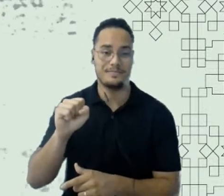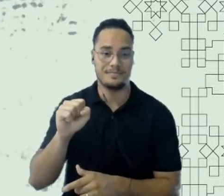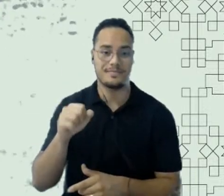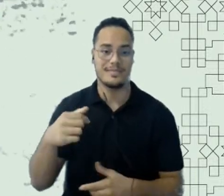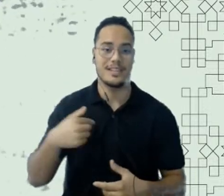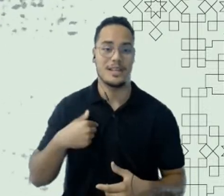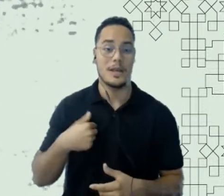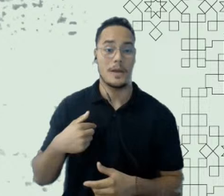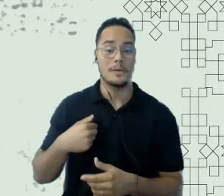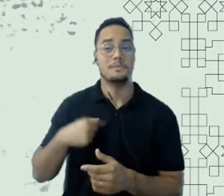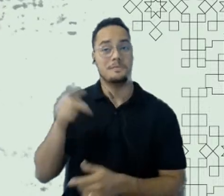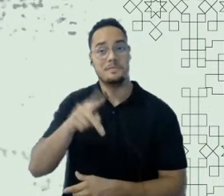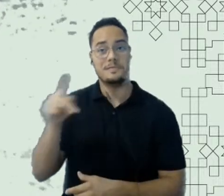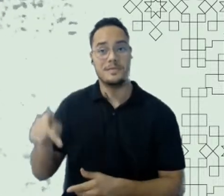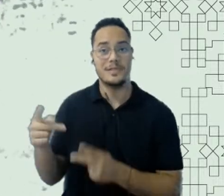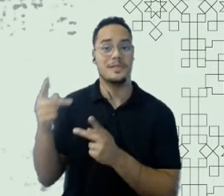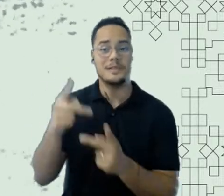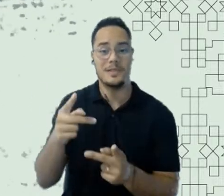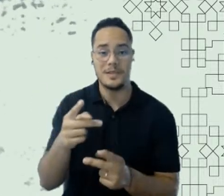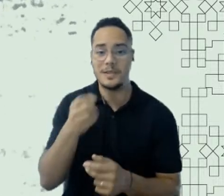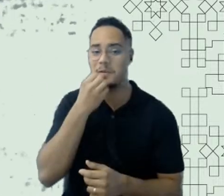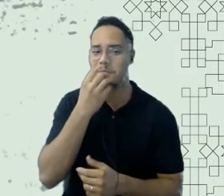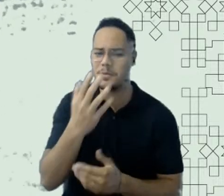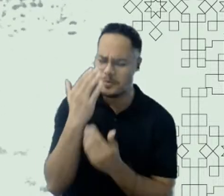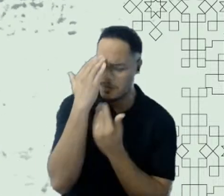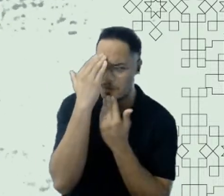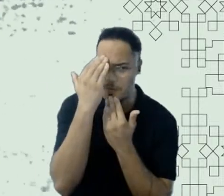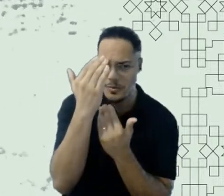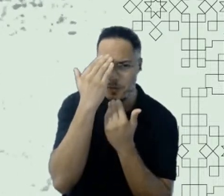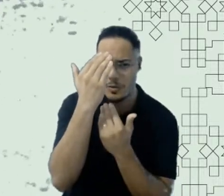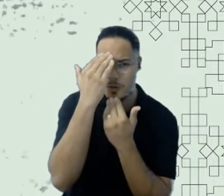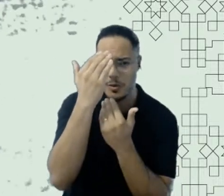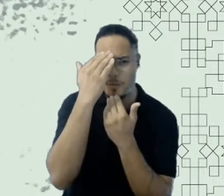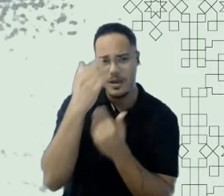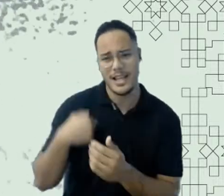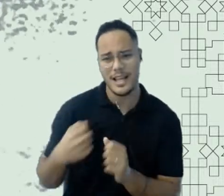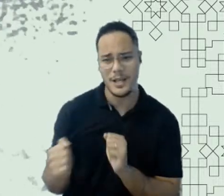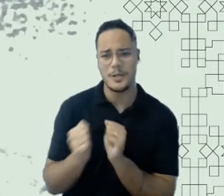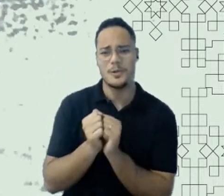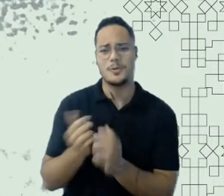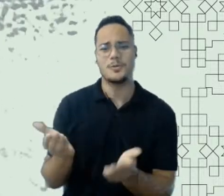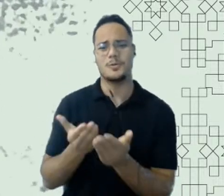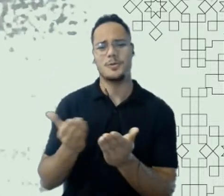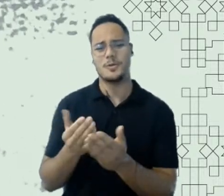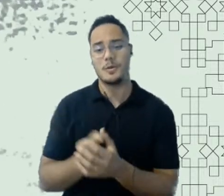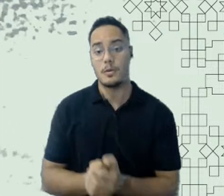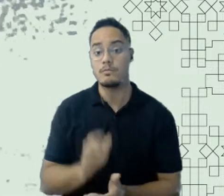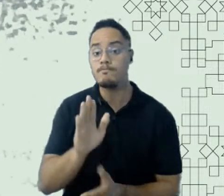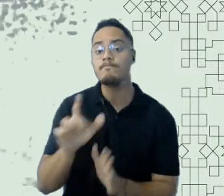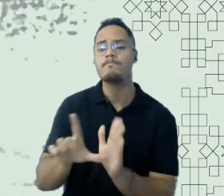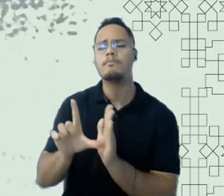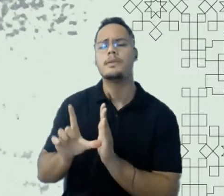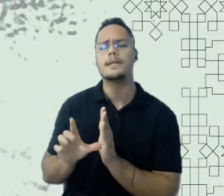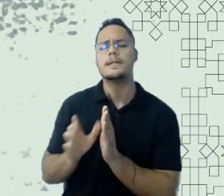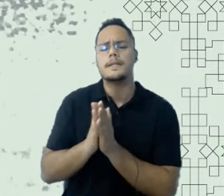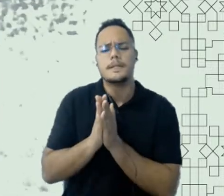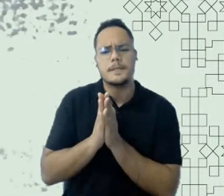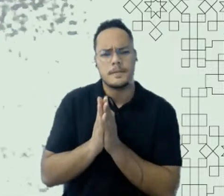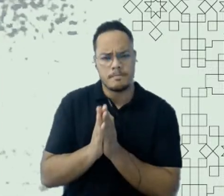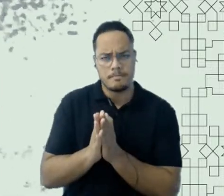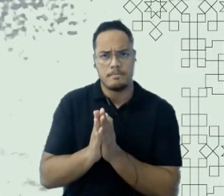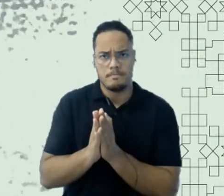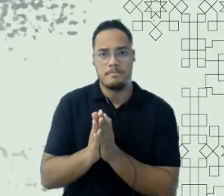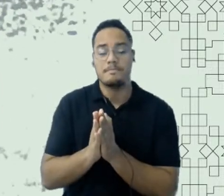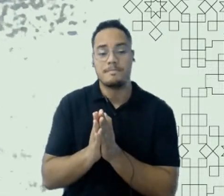here. And there is one detail before Professor Séverine introduces herself. There is one detail that is very important to share